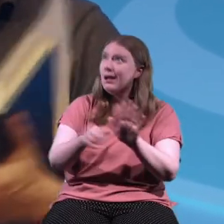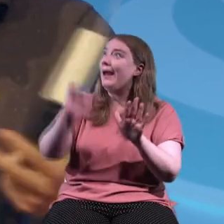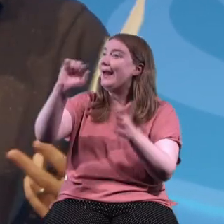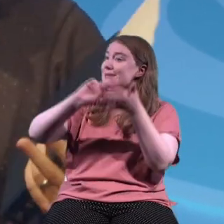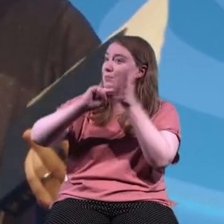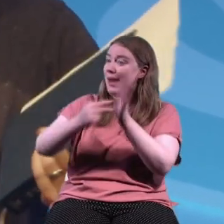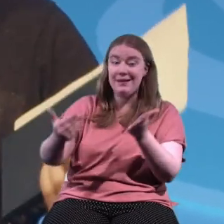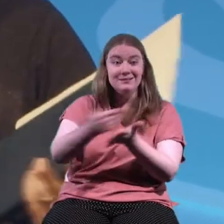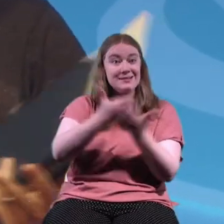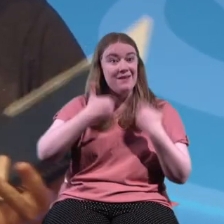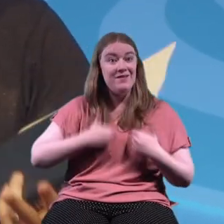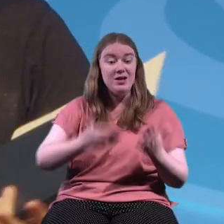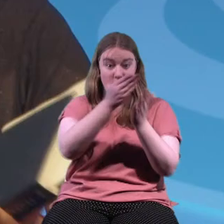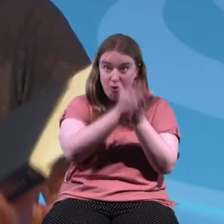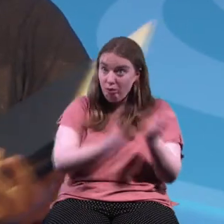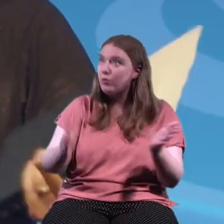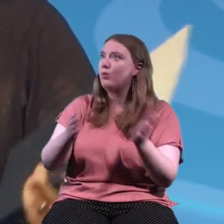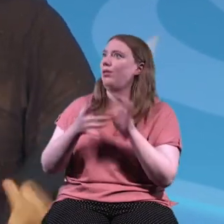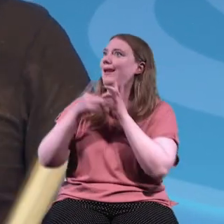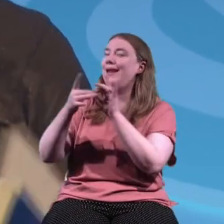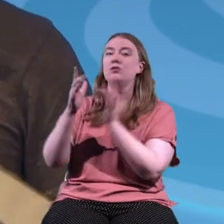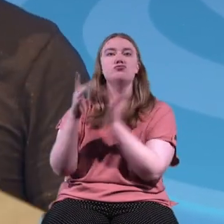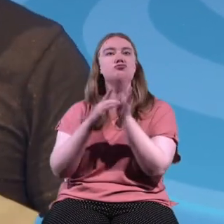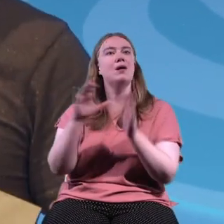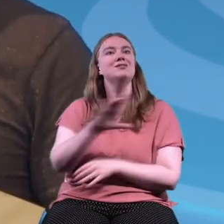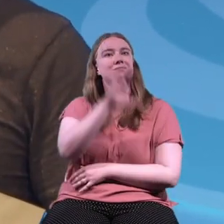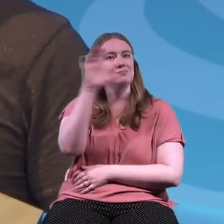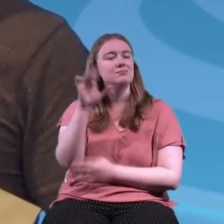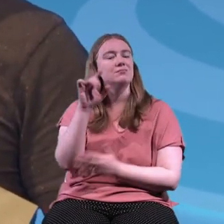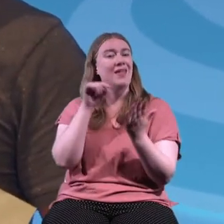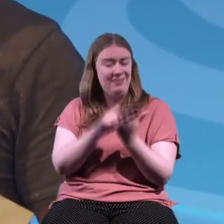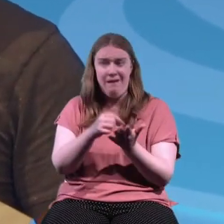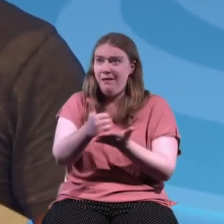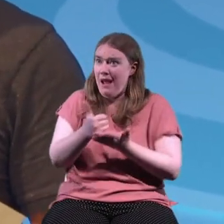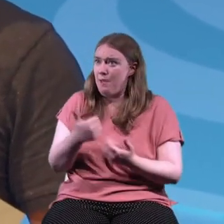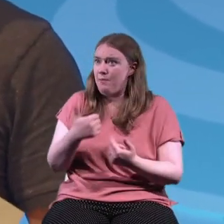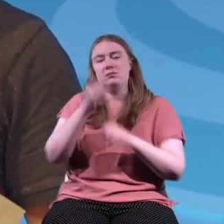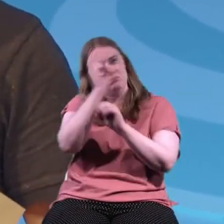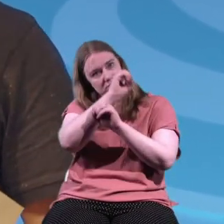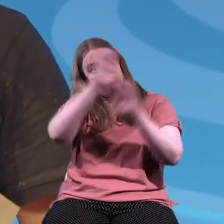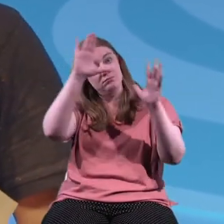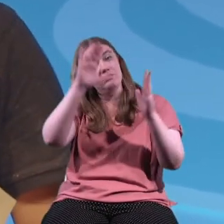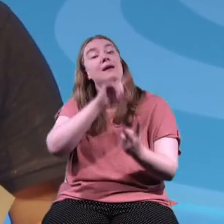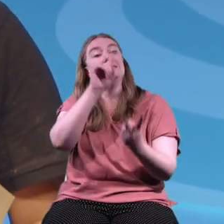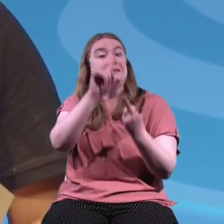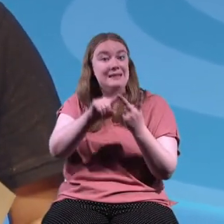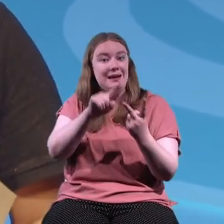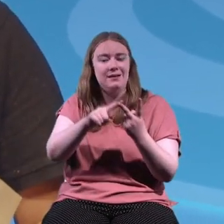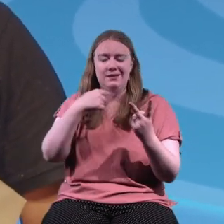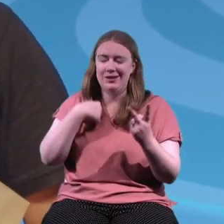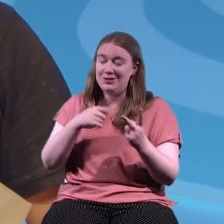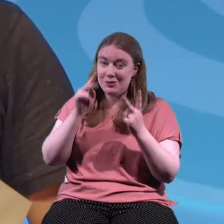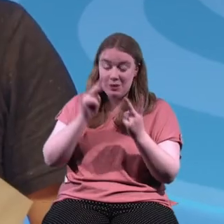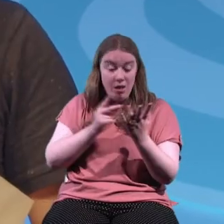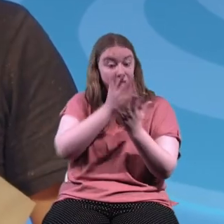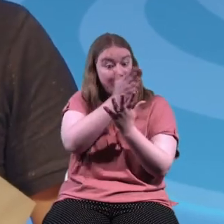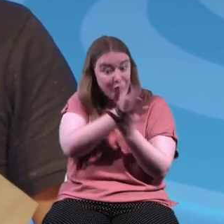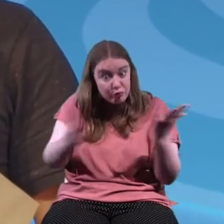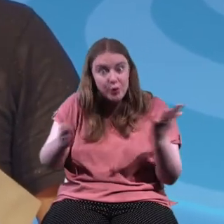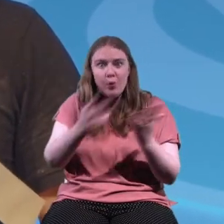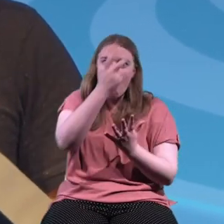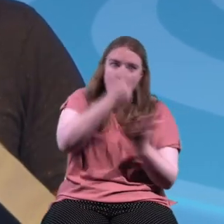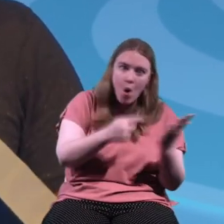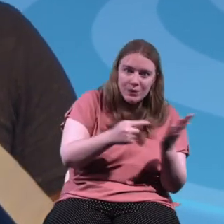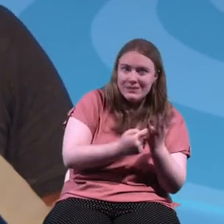What a thrilling thing to see what God is doing, and that's what a Bible overview helps us see. Secondly, seeing Jesus Christ in all the scriptures. We